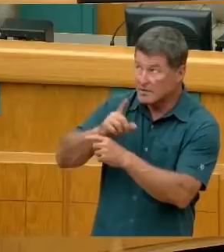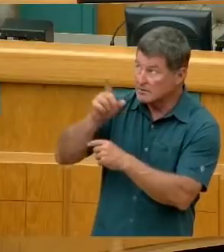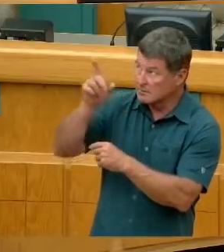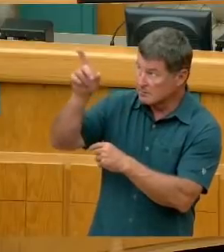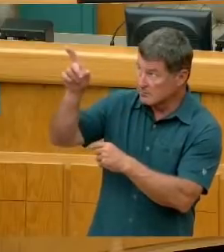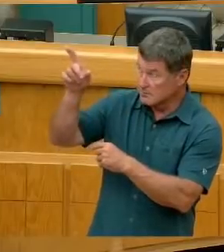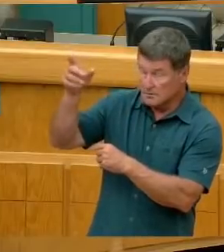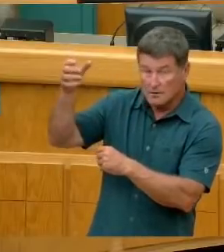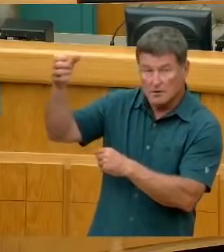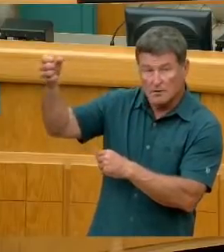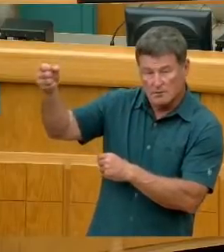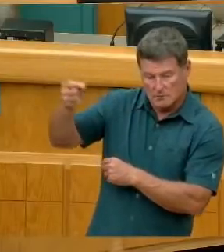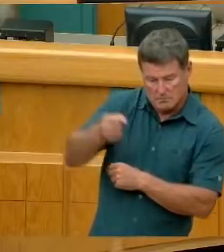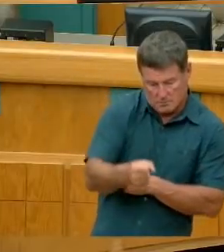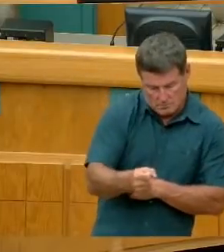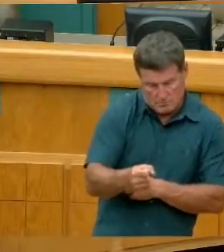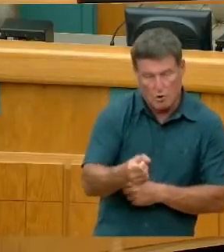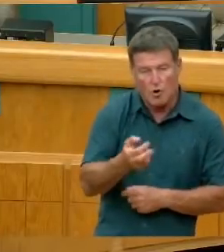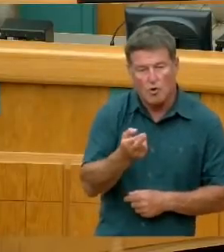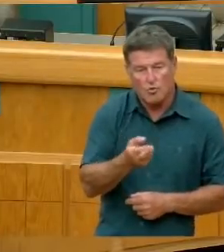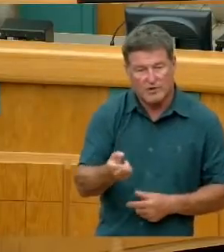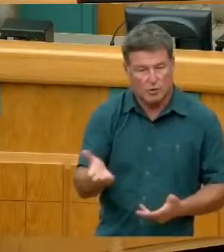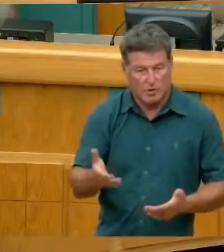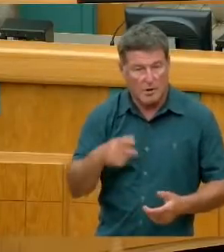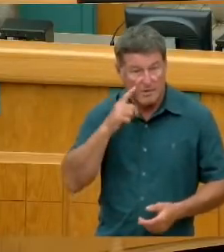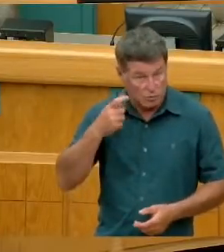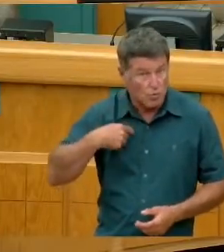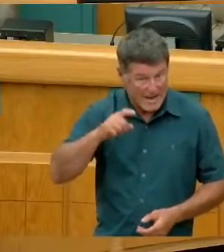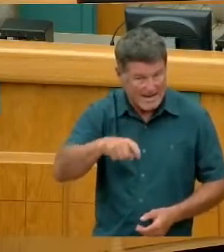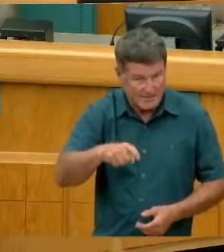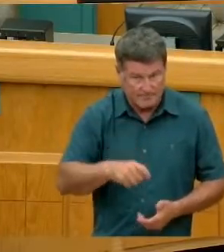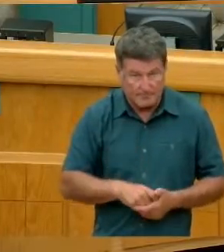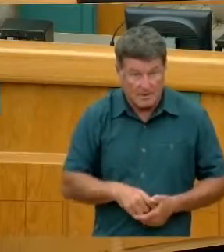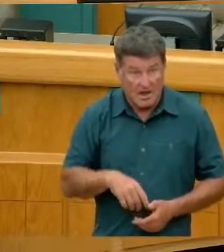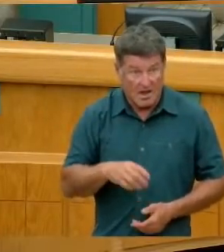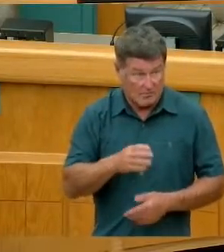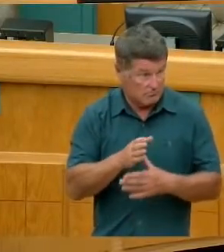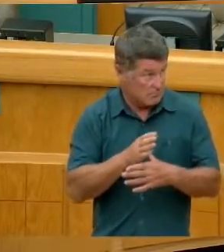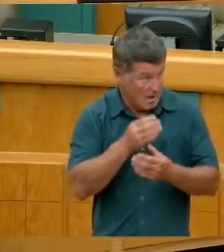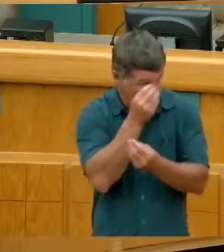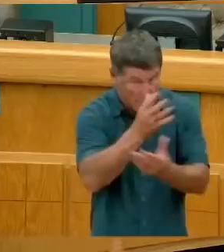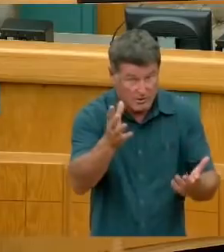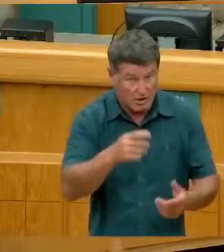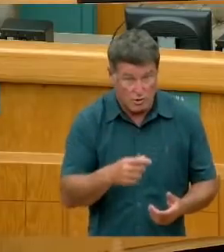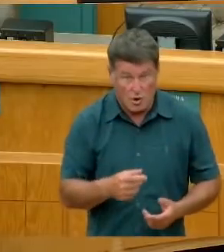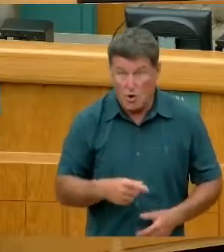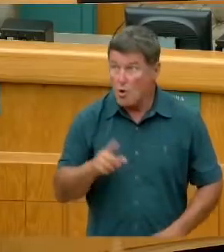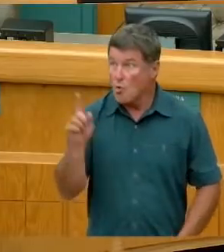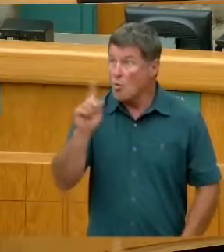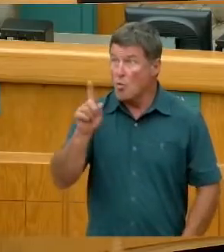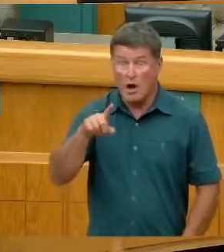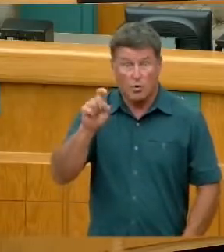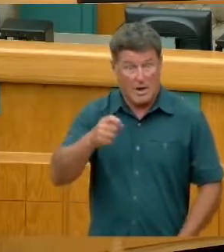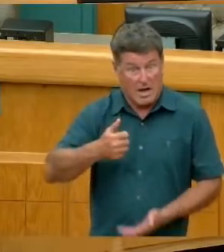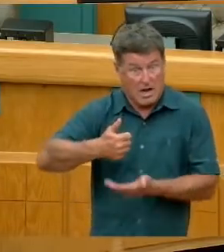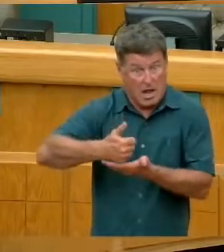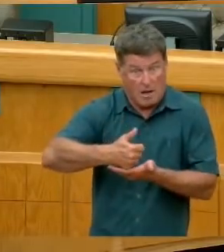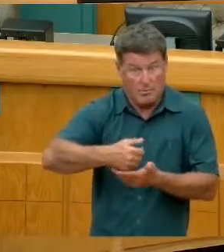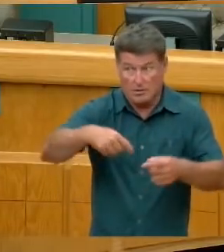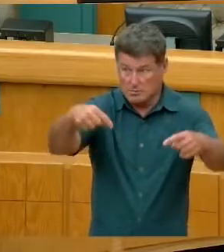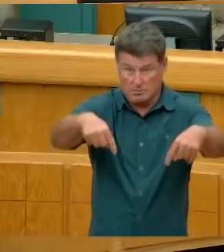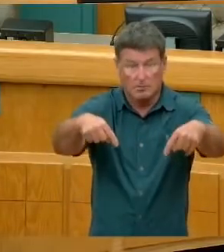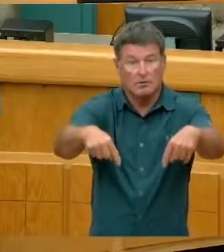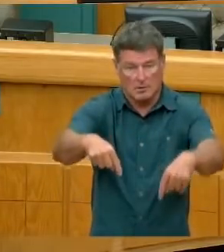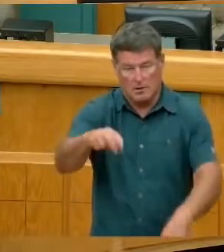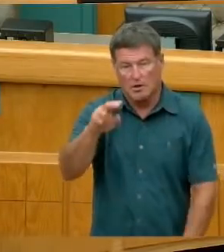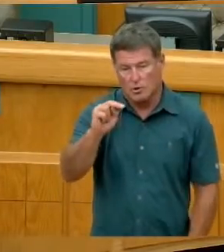the resources exactly where they're needed the most. And I want to share with you that they're needed here in